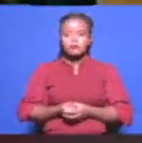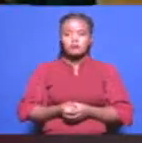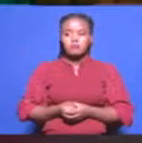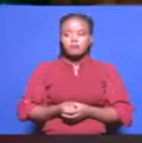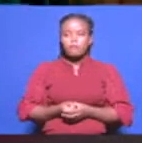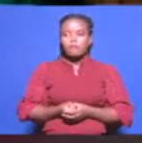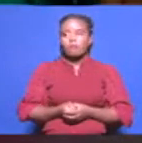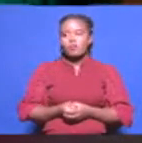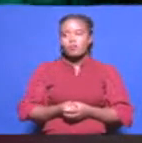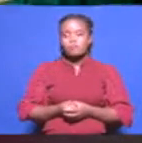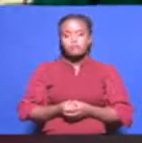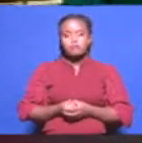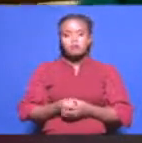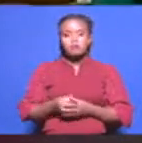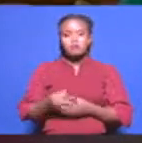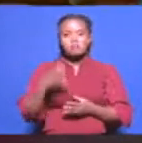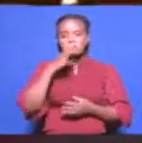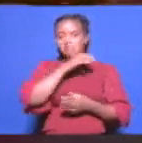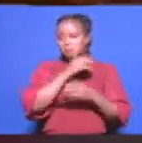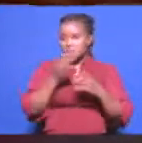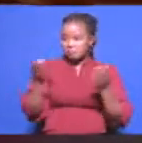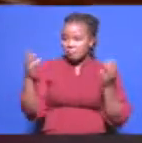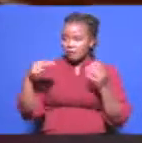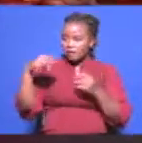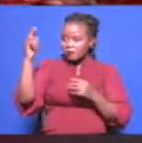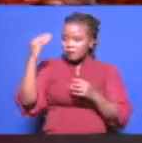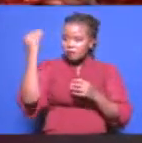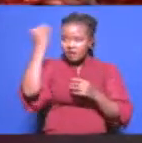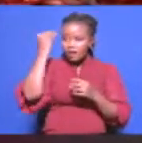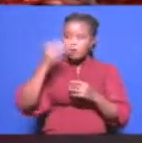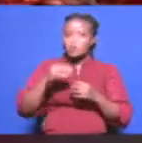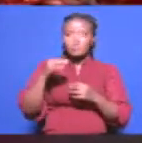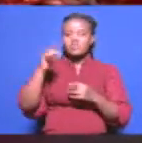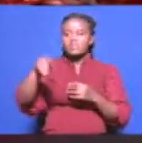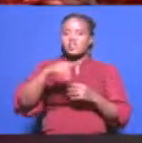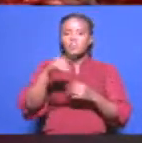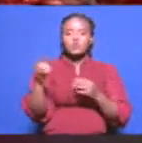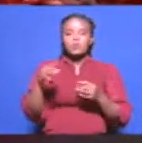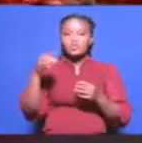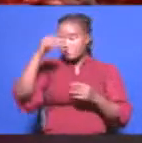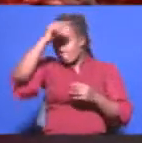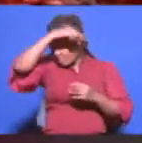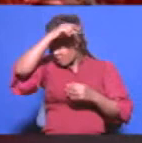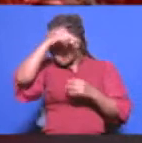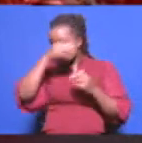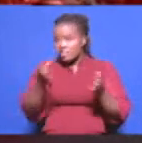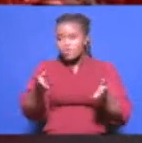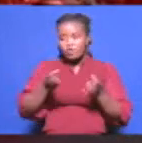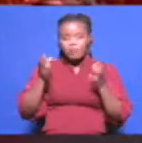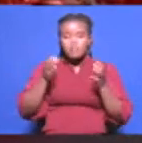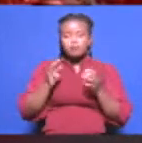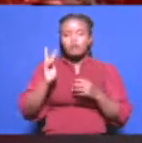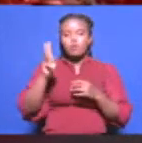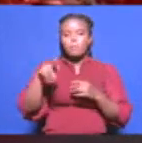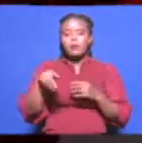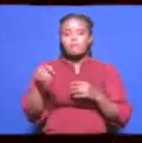Stroke of luck, High Court nullifies degree requirement for members of parliament.